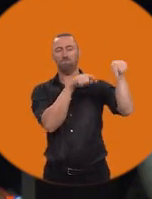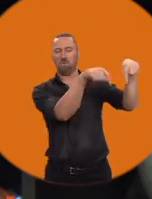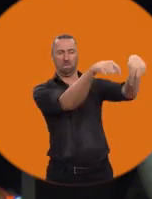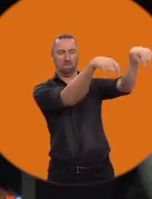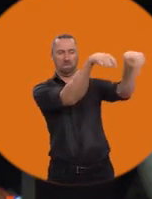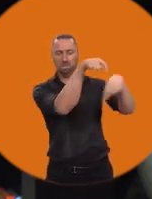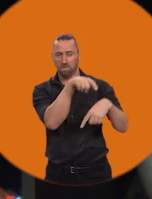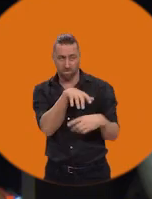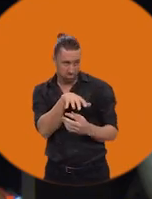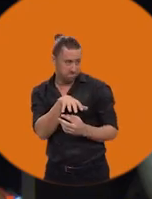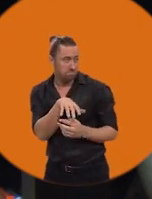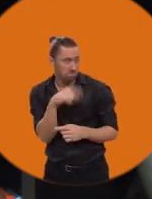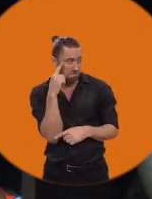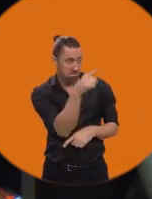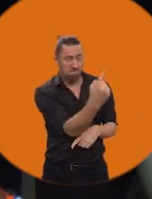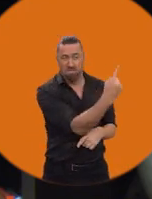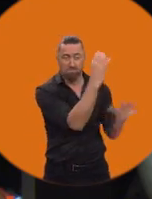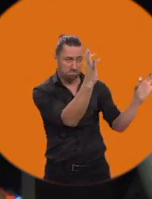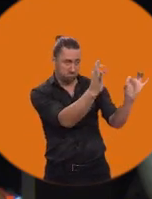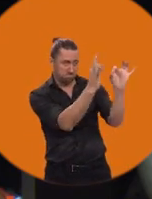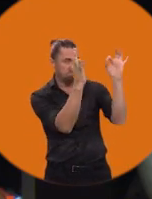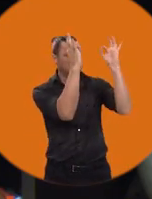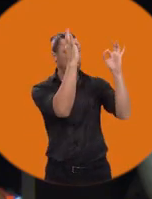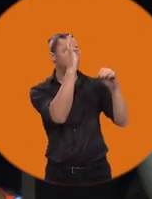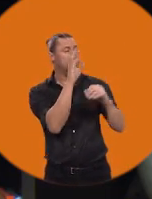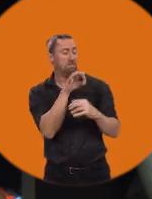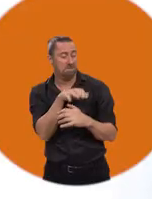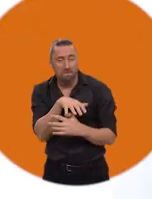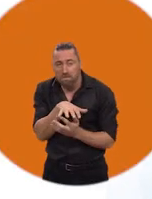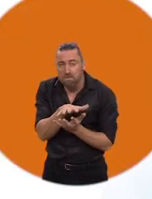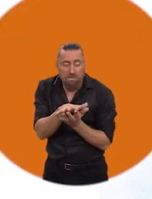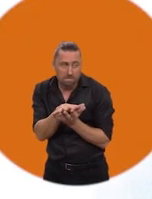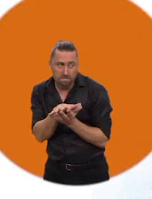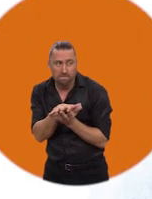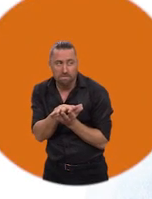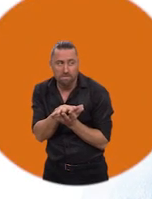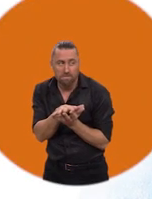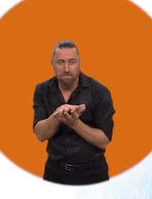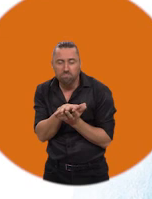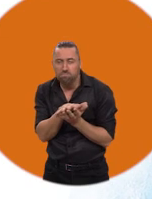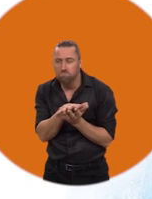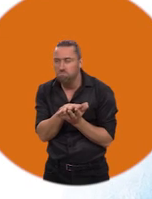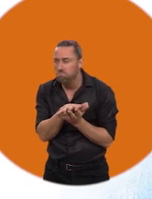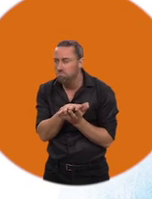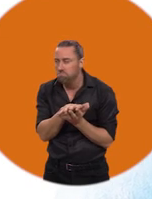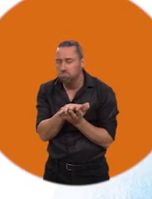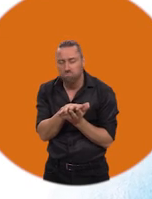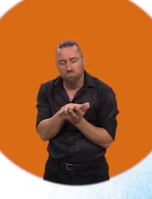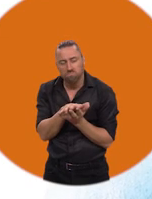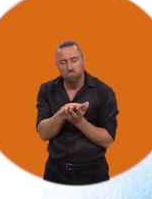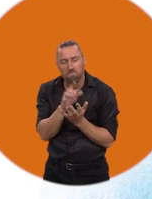strutting around, the king of uniqueness, just newly crowned. And Croc began